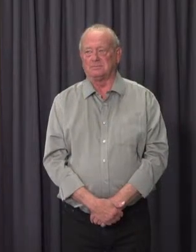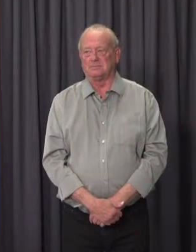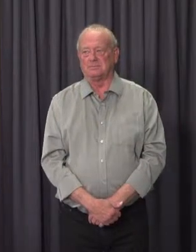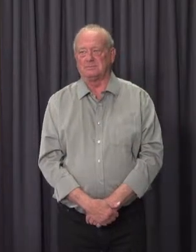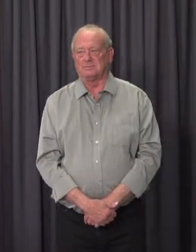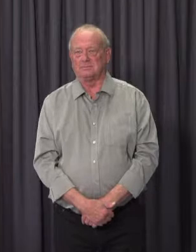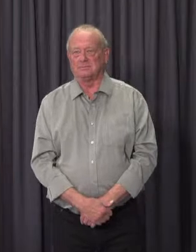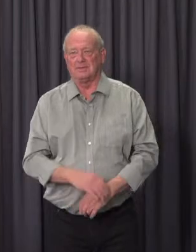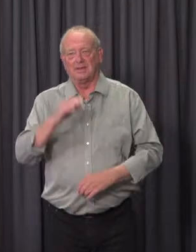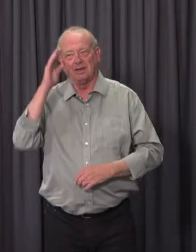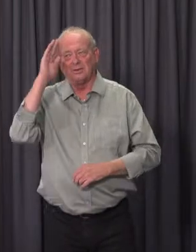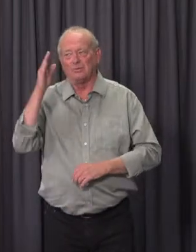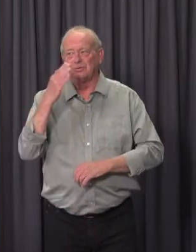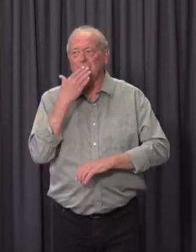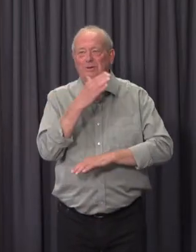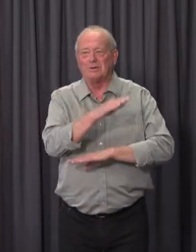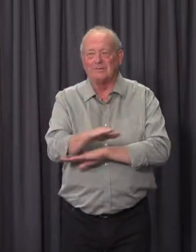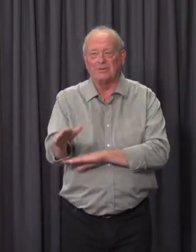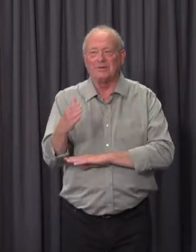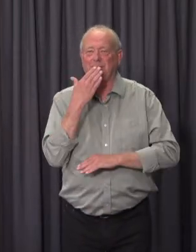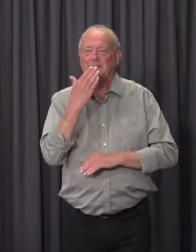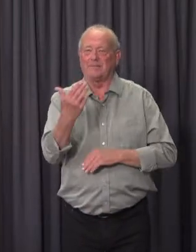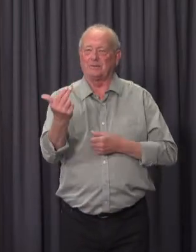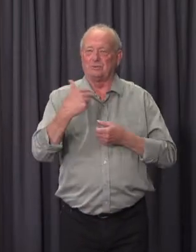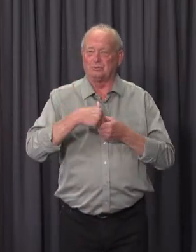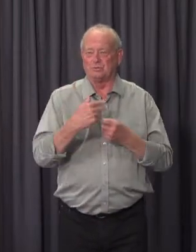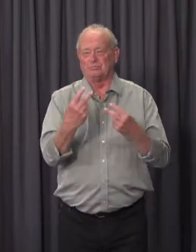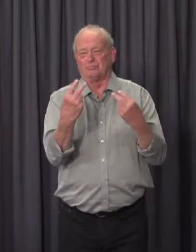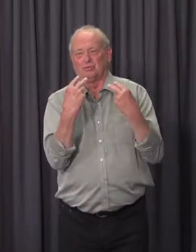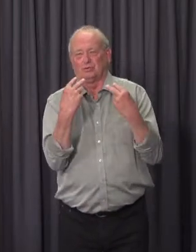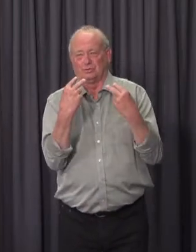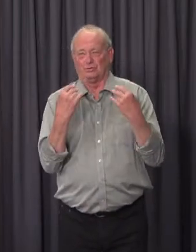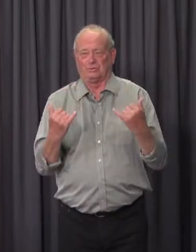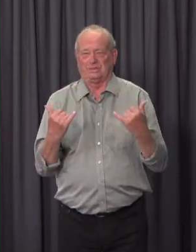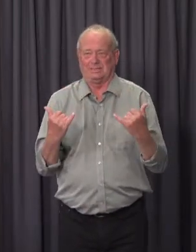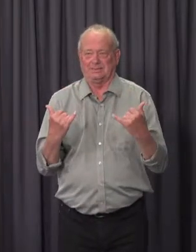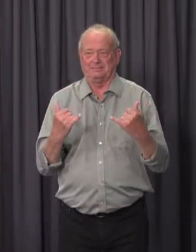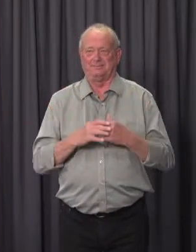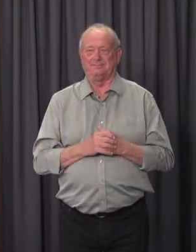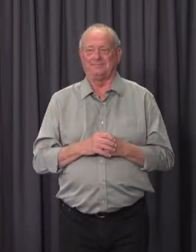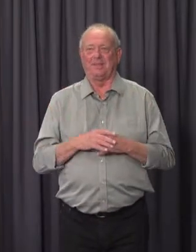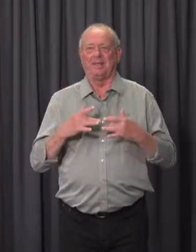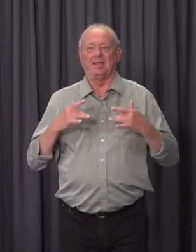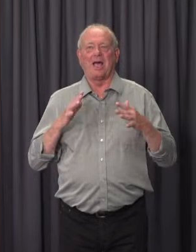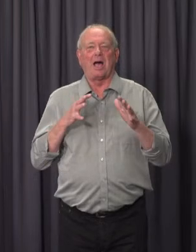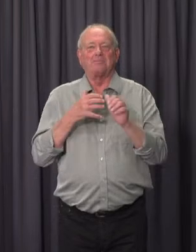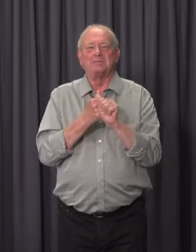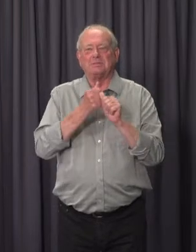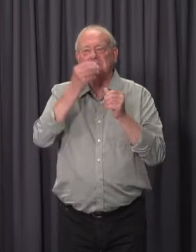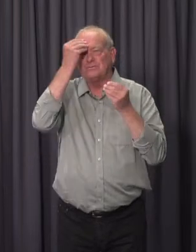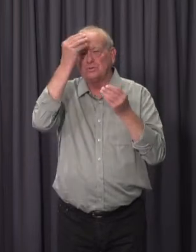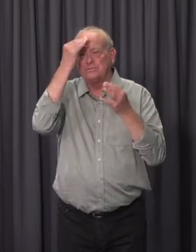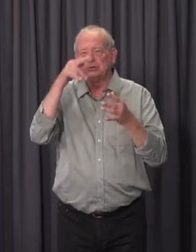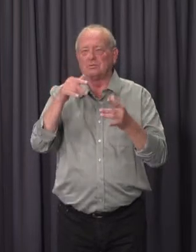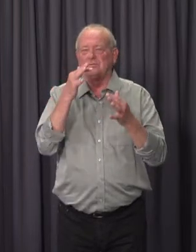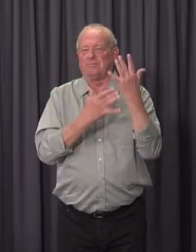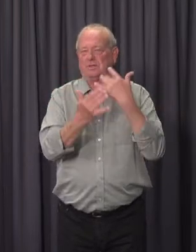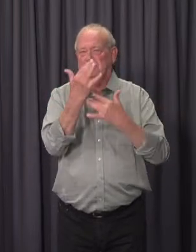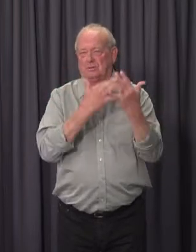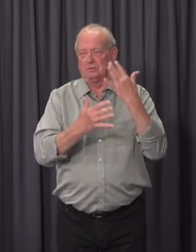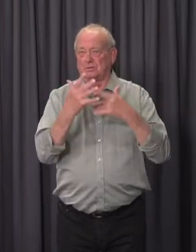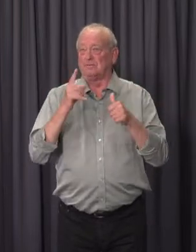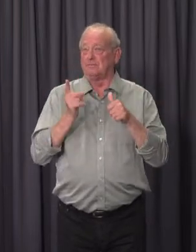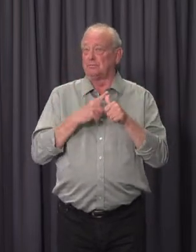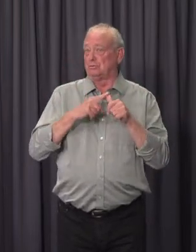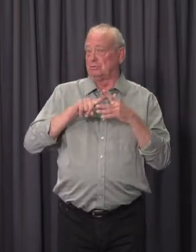Good afternoon, everyone, and thank you for joining us for today's update on the Alberta wildfires. We'll begin with updates from Bree Hutchinson